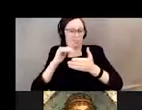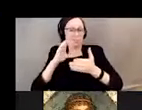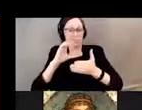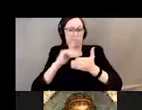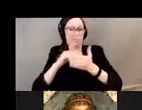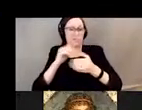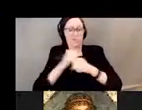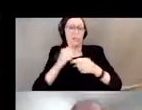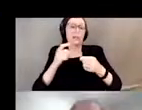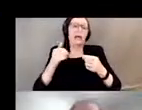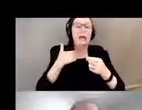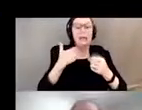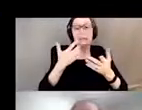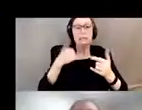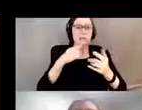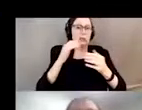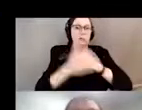each other so much.